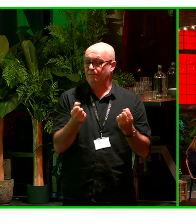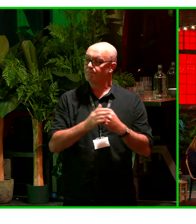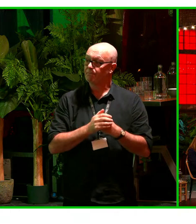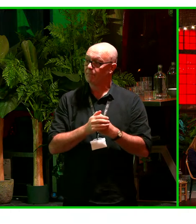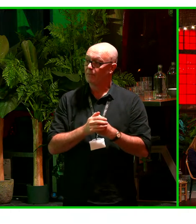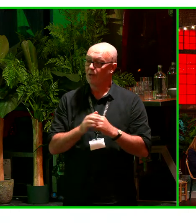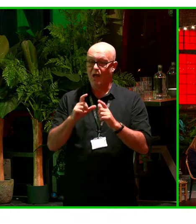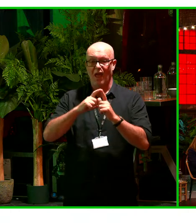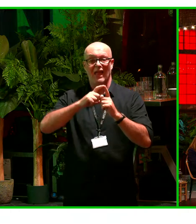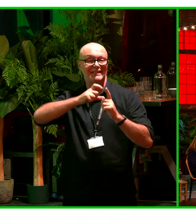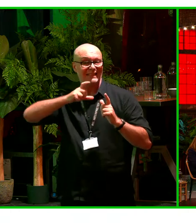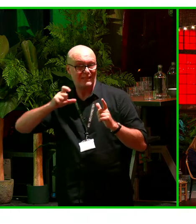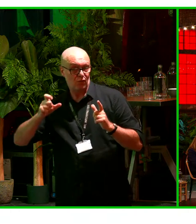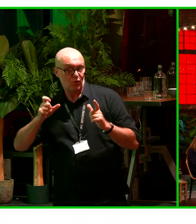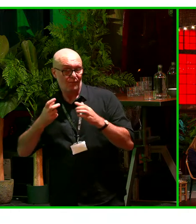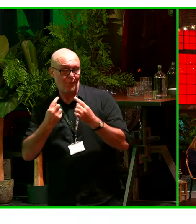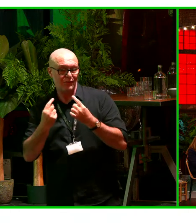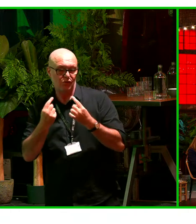Digitalization, data,